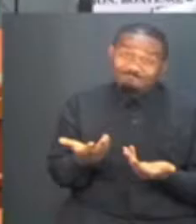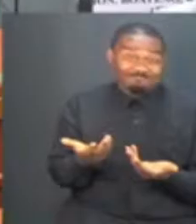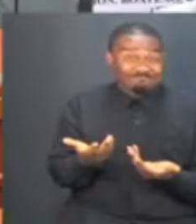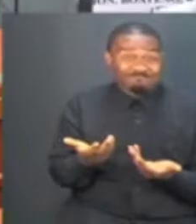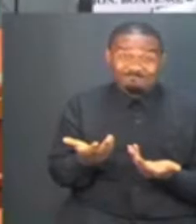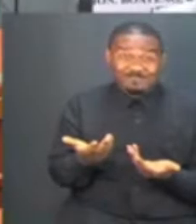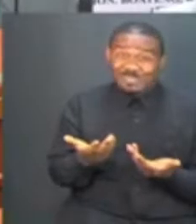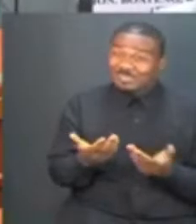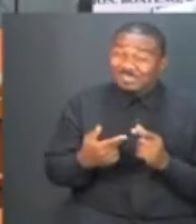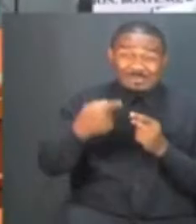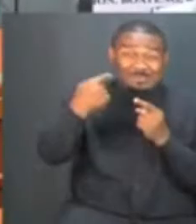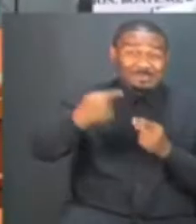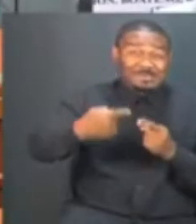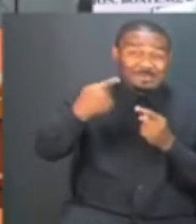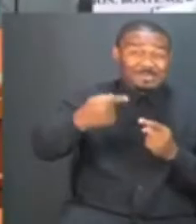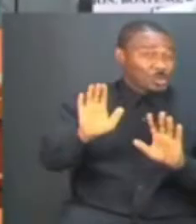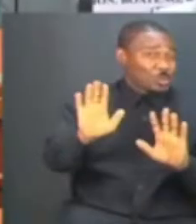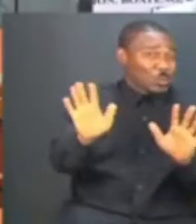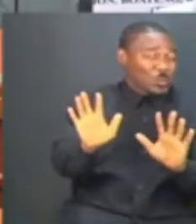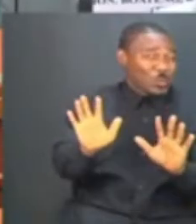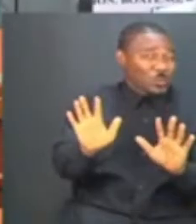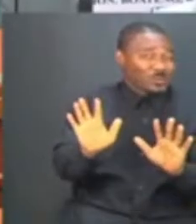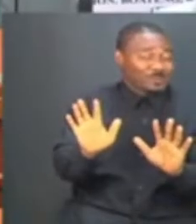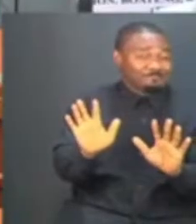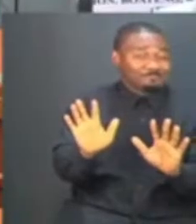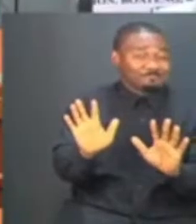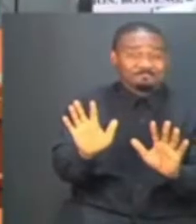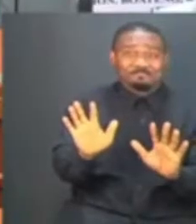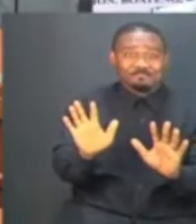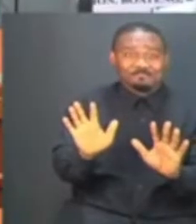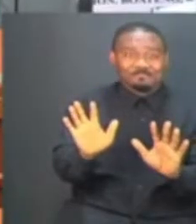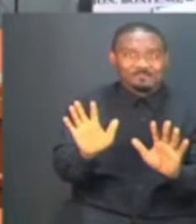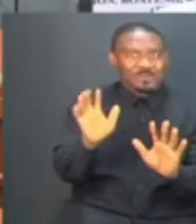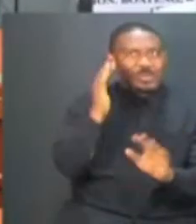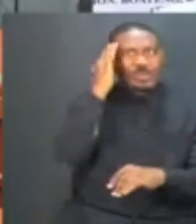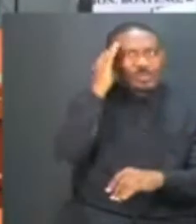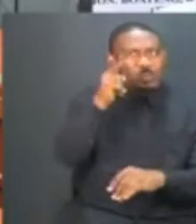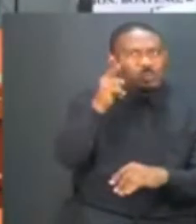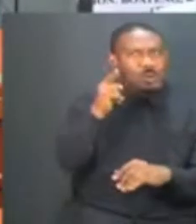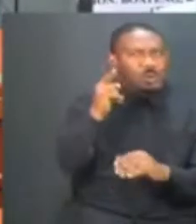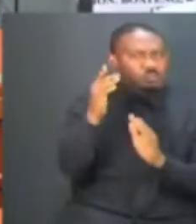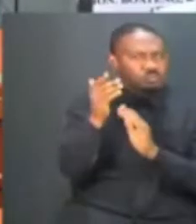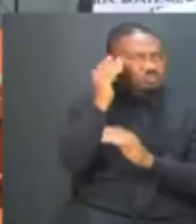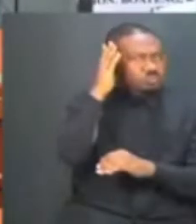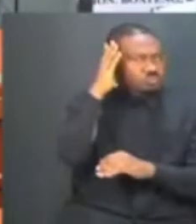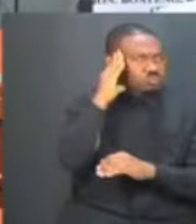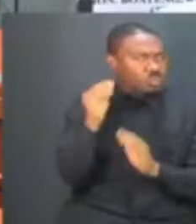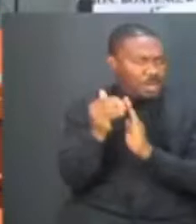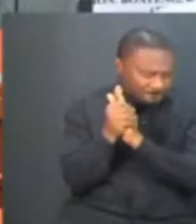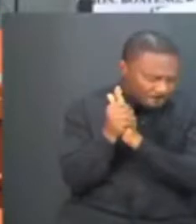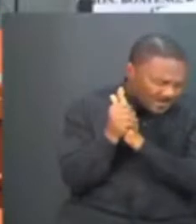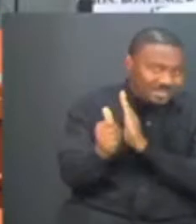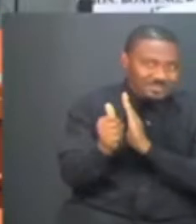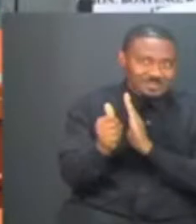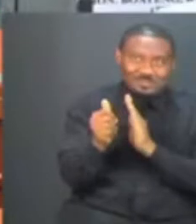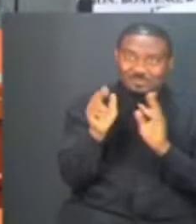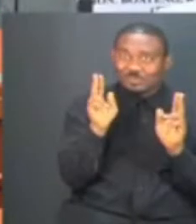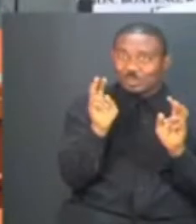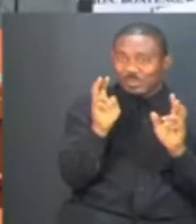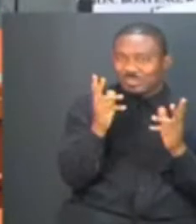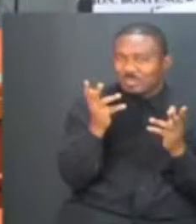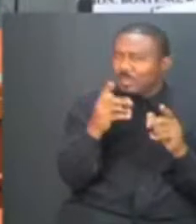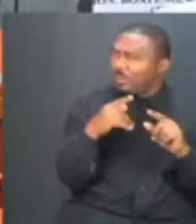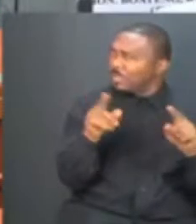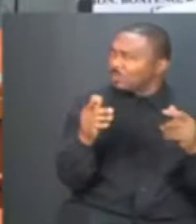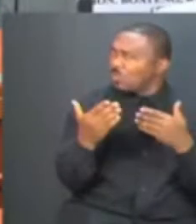wouldn't debate you on this issue because you are colossus on this matter. But what I've seen in this house is that when a